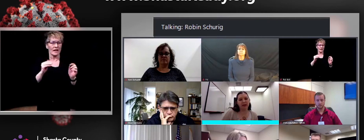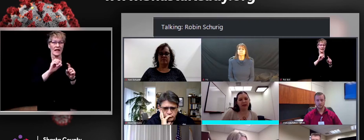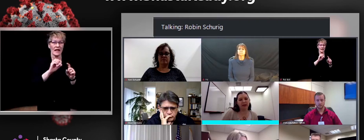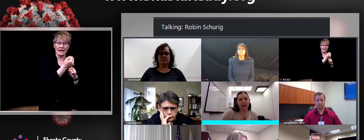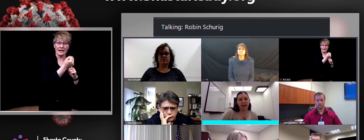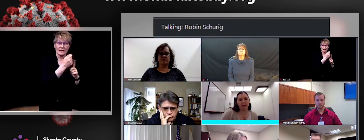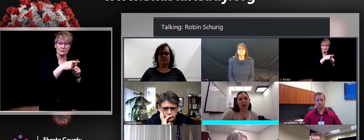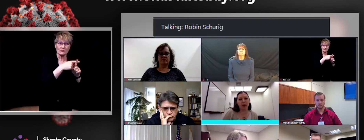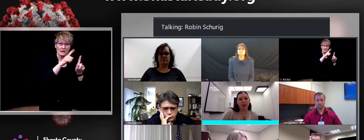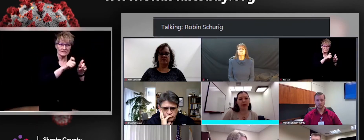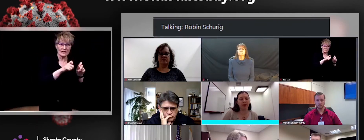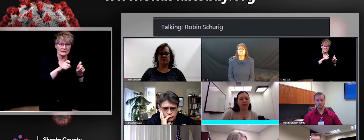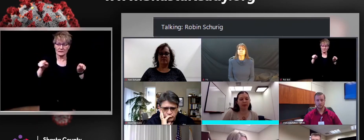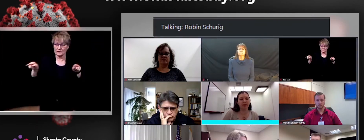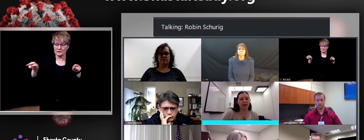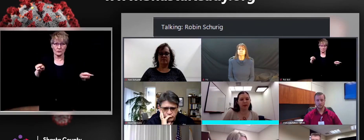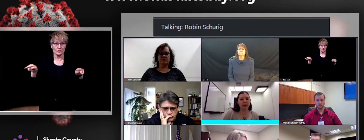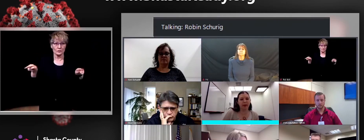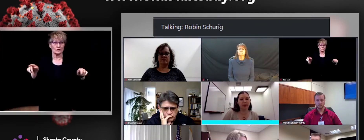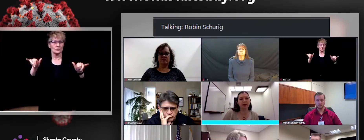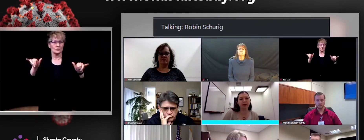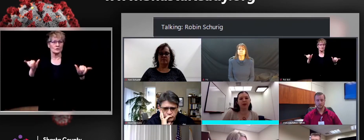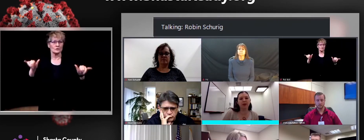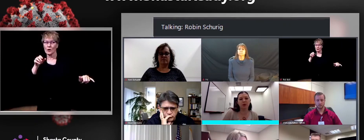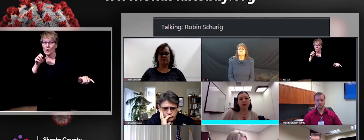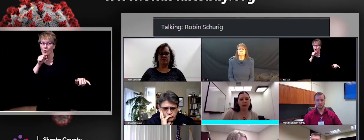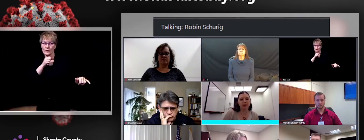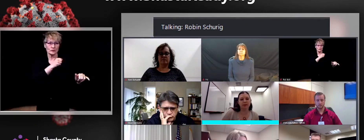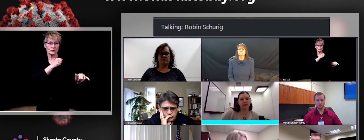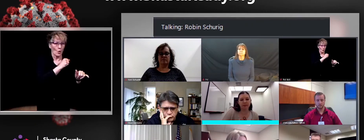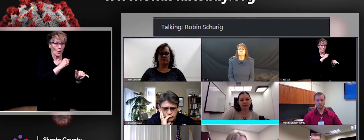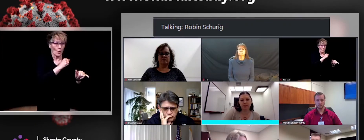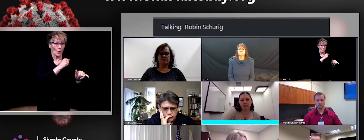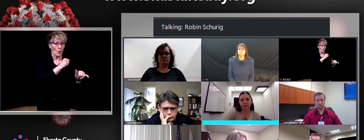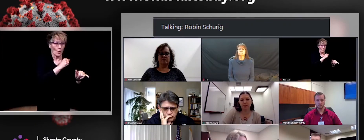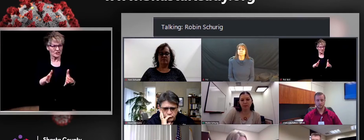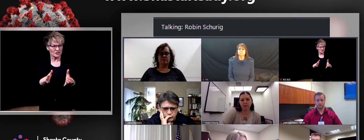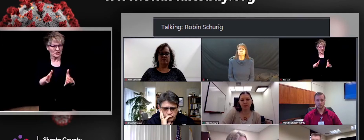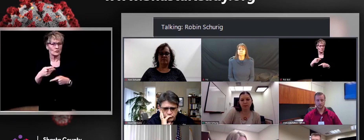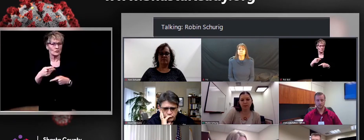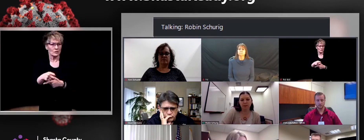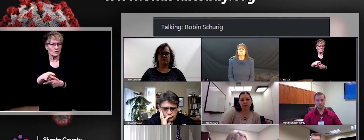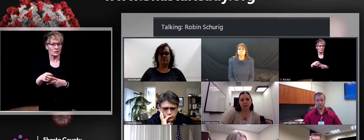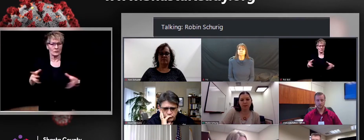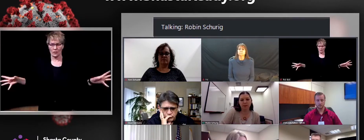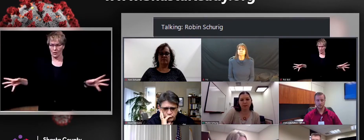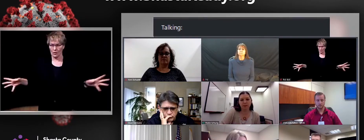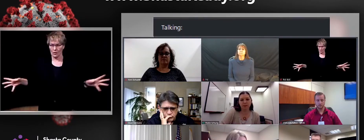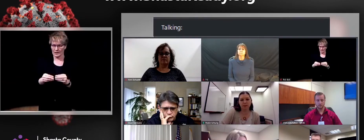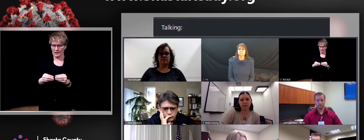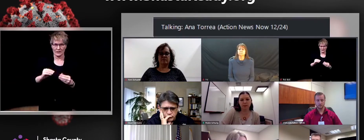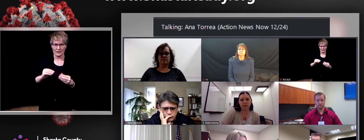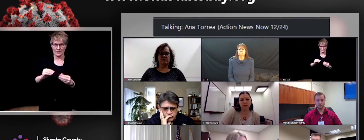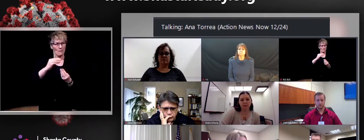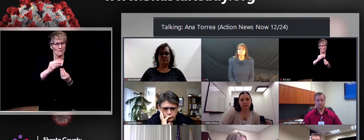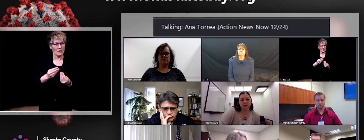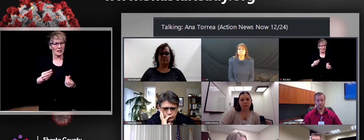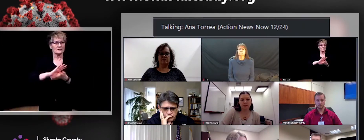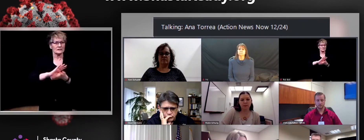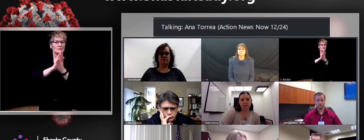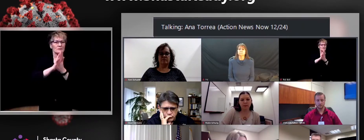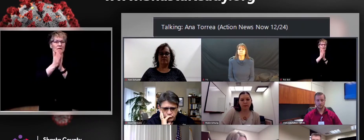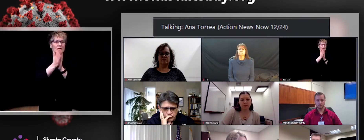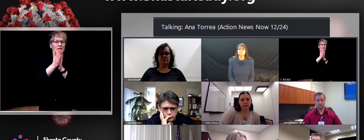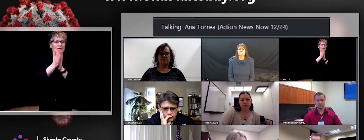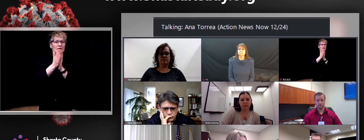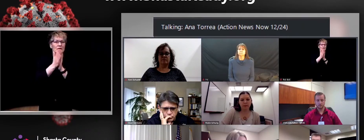even if our case rate is still in the purple, then we could move into the red tier in 2 weeks. Thank you. And then this one is, I guess, for any